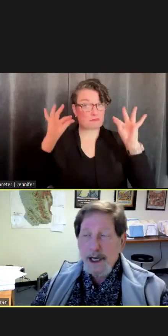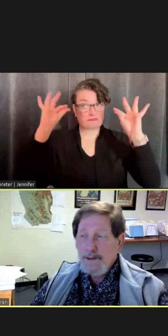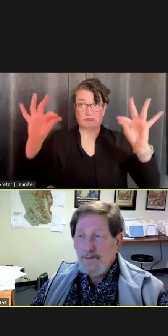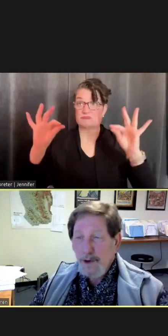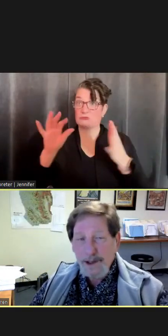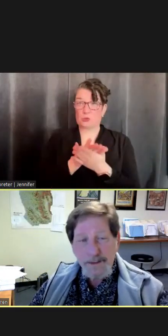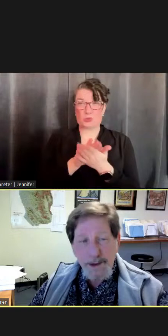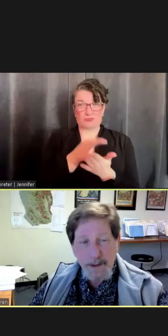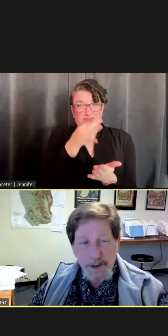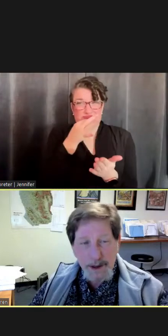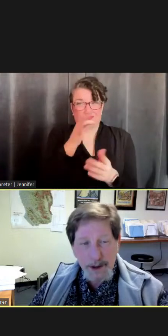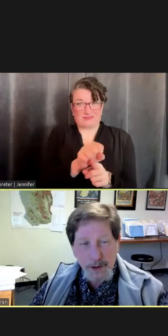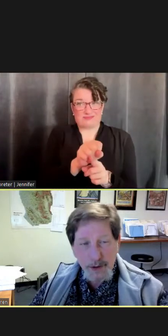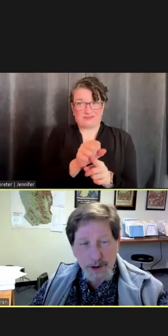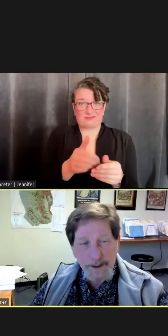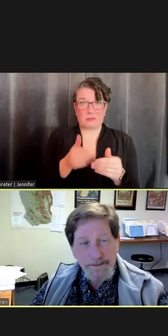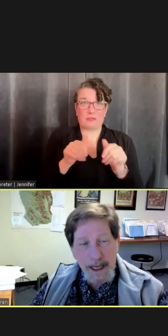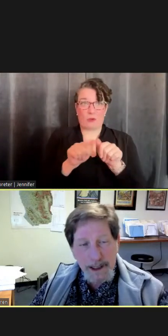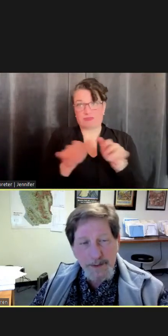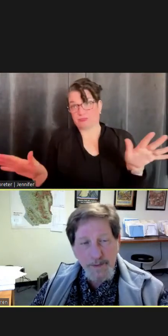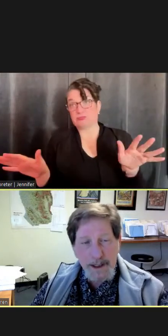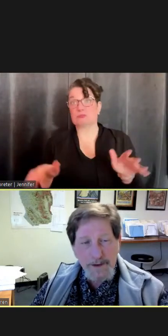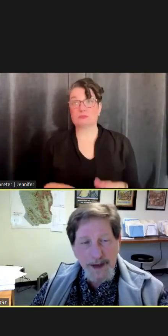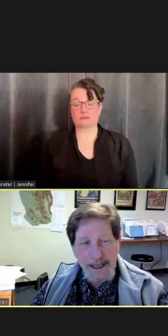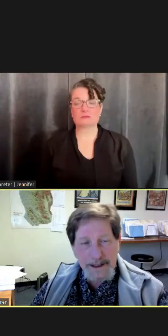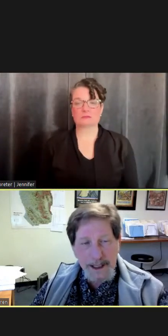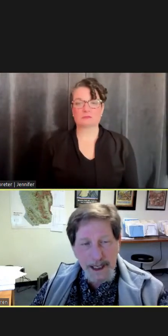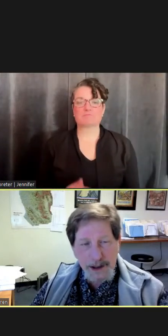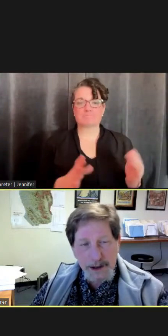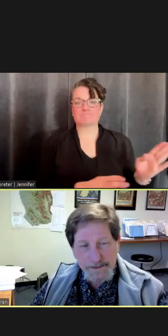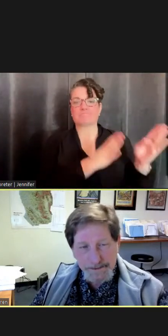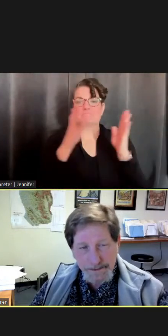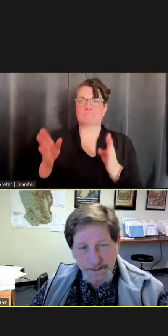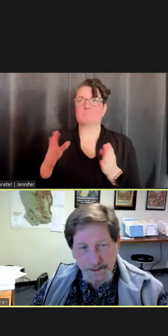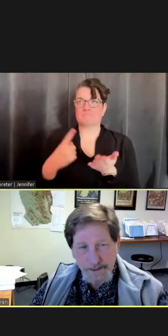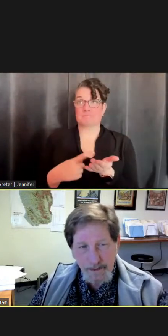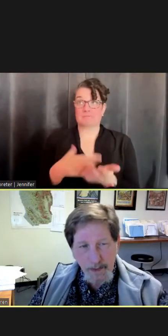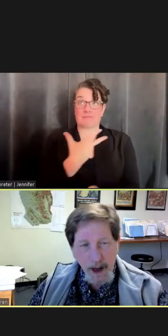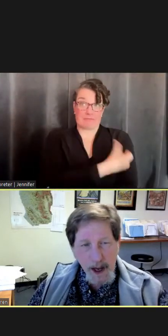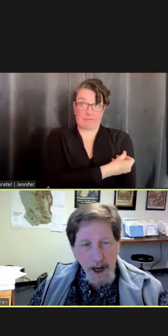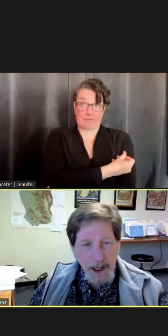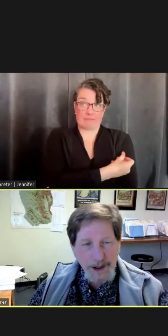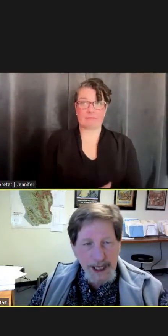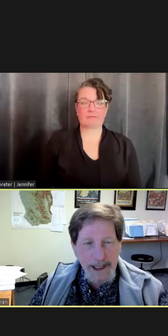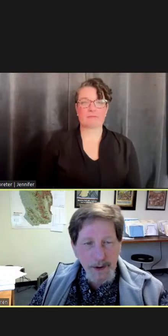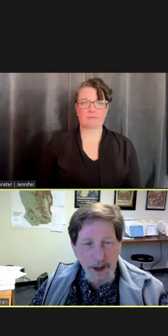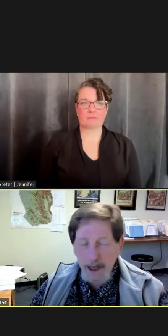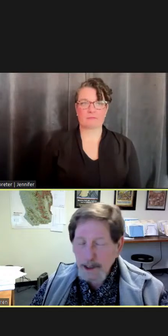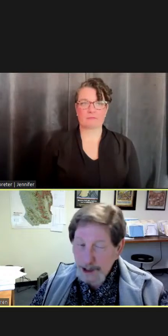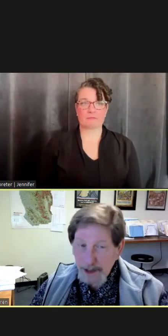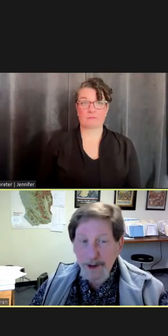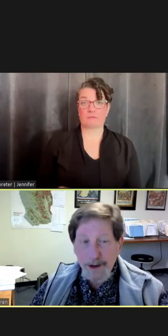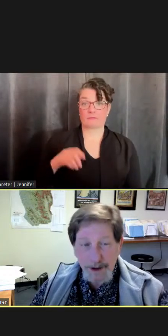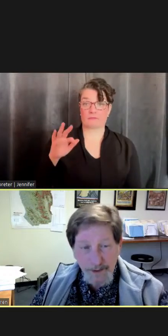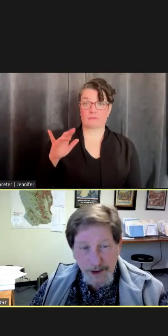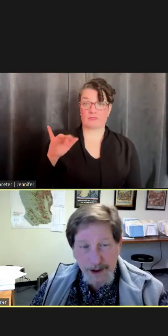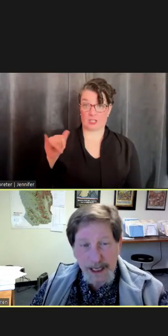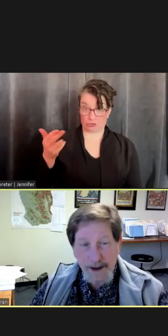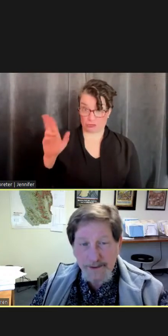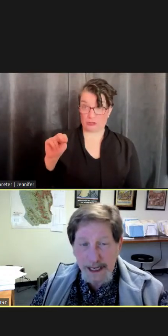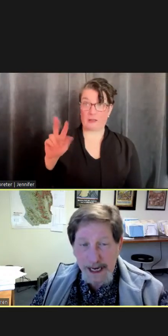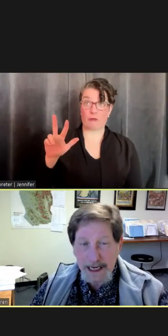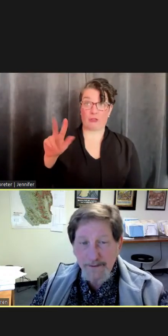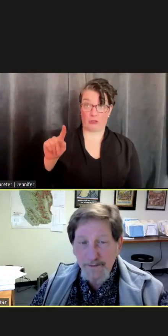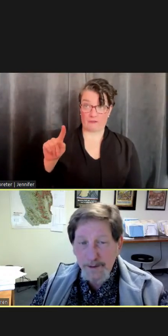cases before it's spread within the schools. Let's move on to vaccinations. On January 31st,